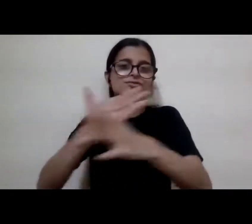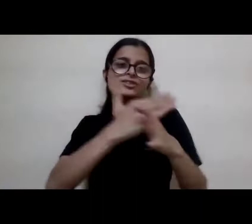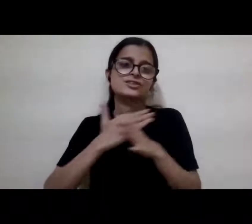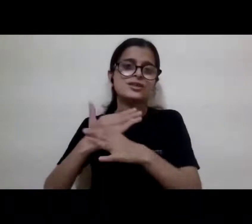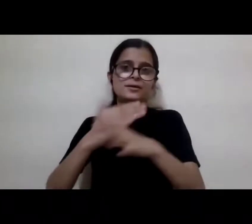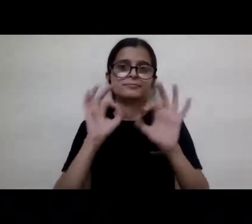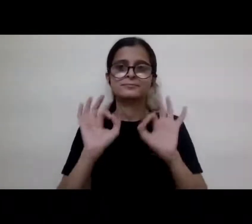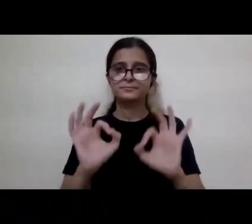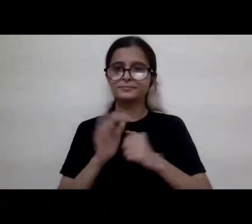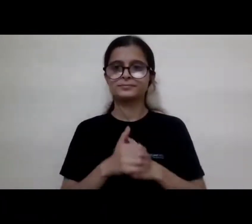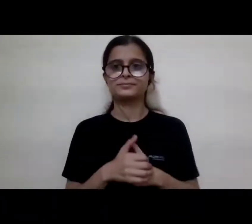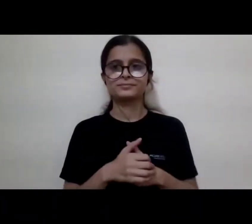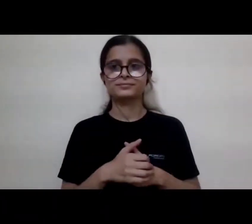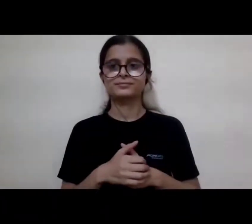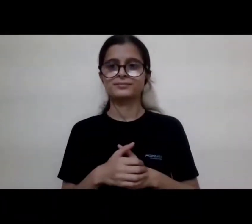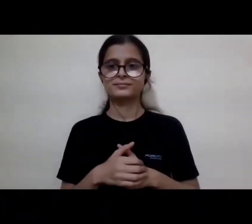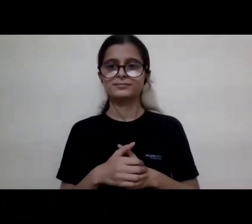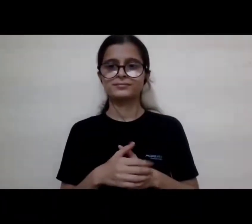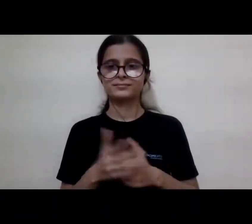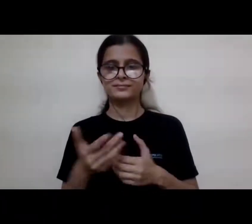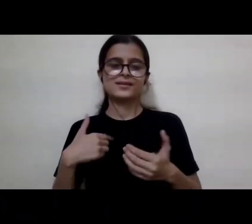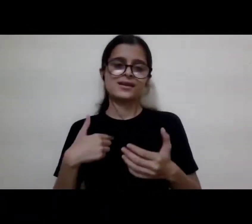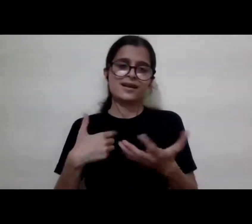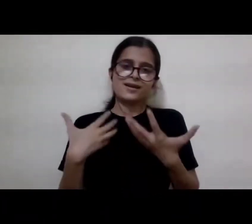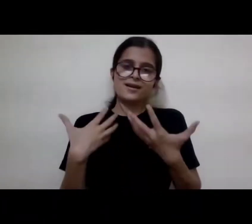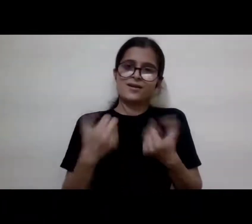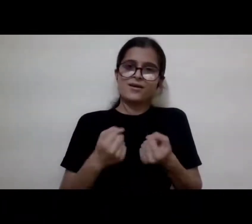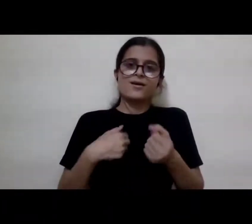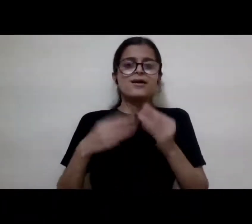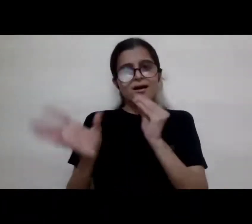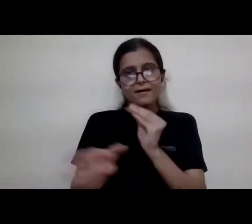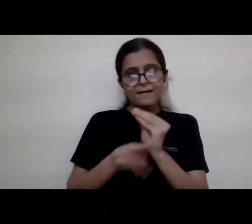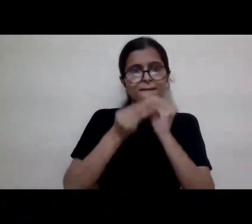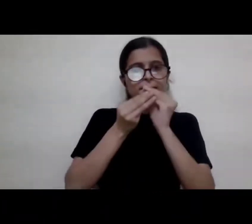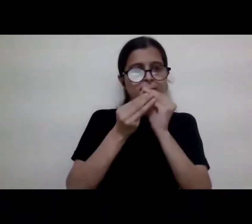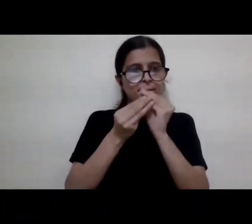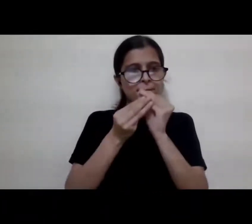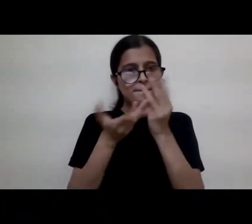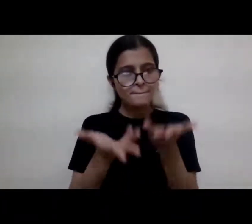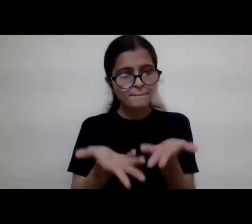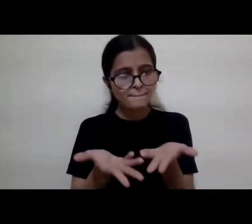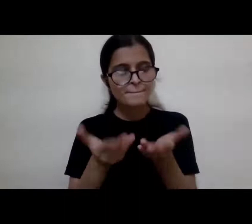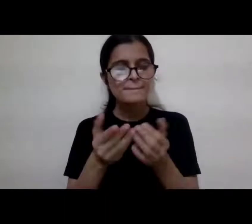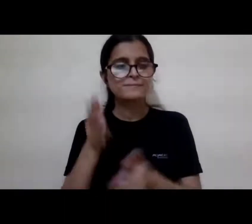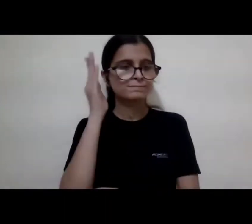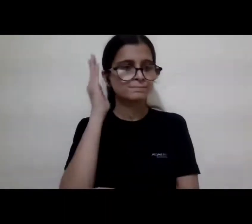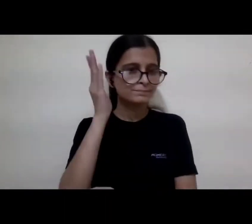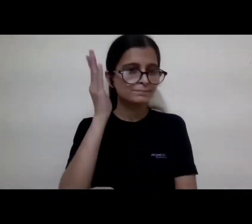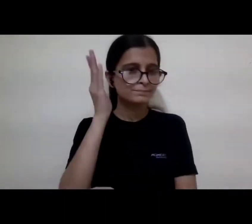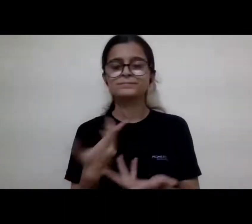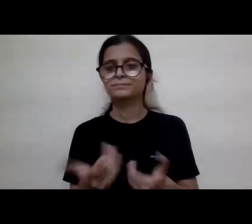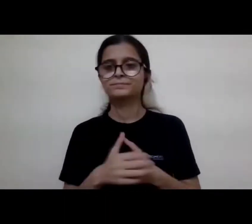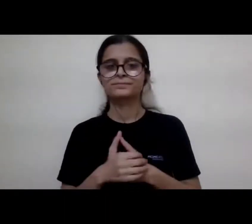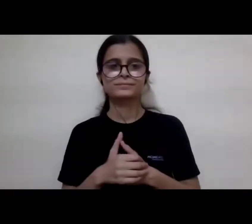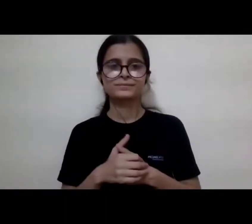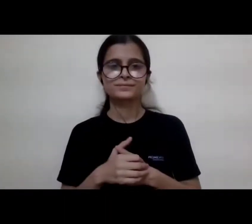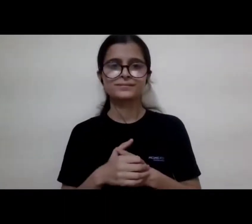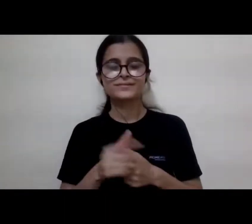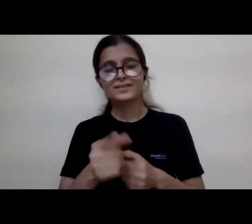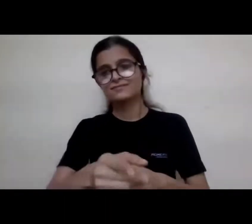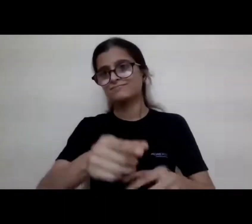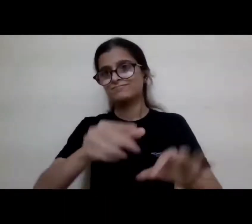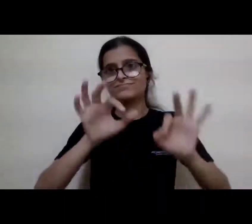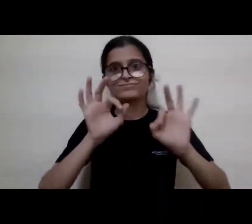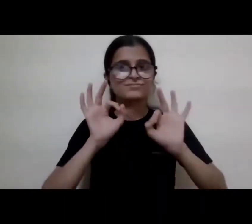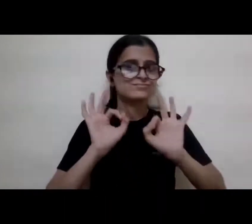to that, I would like to add Professor Strutz, vielen Dank for a